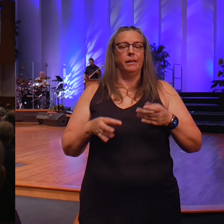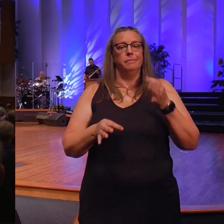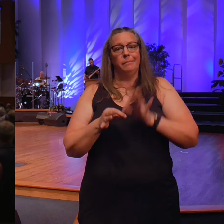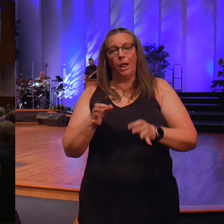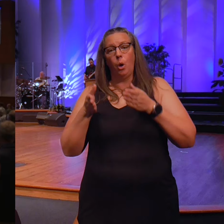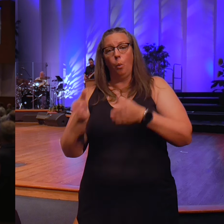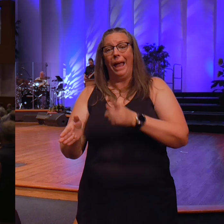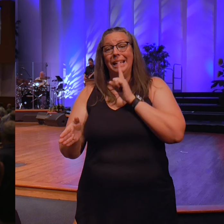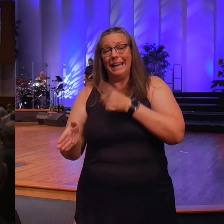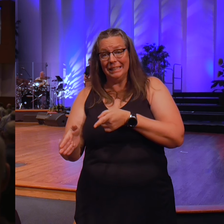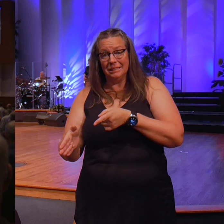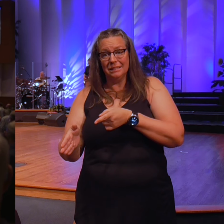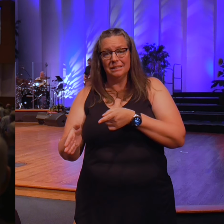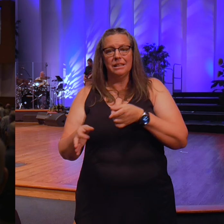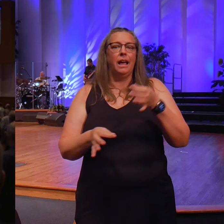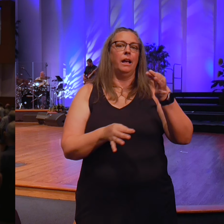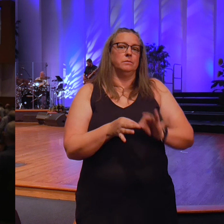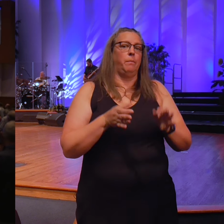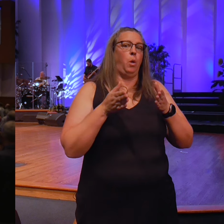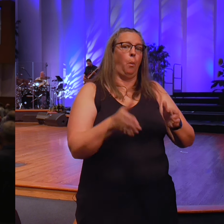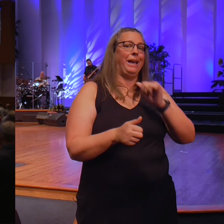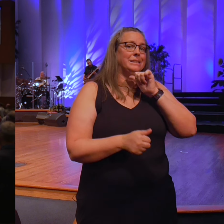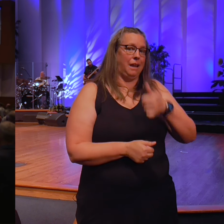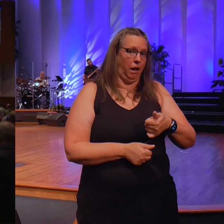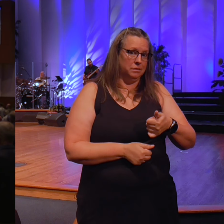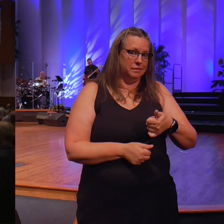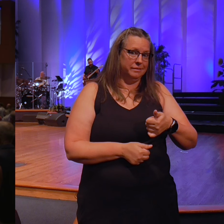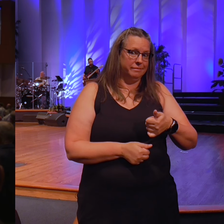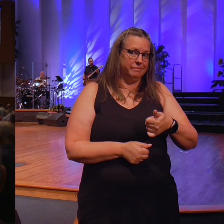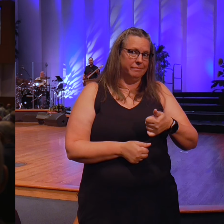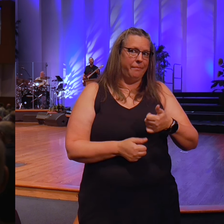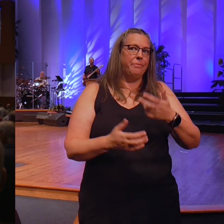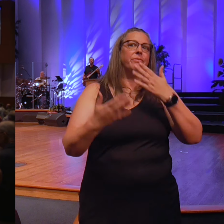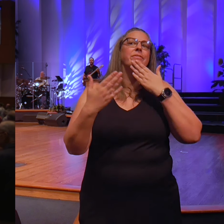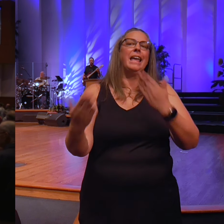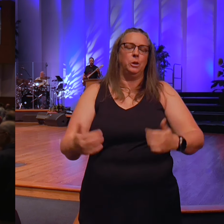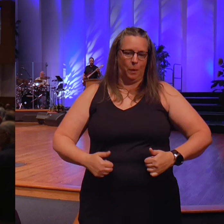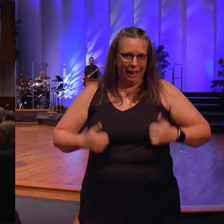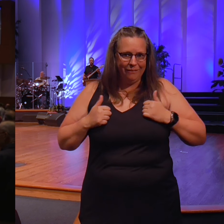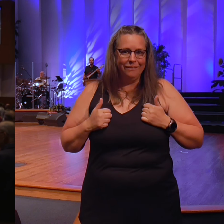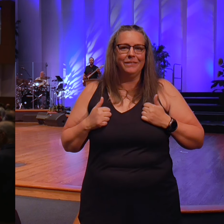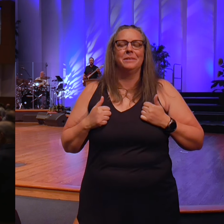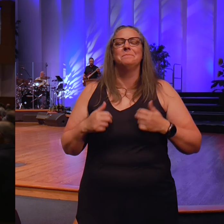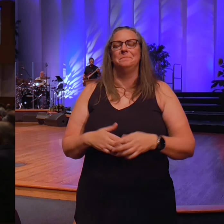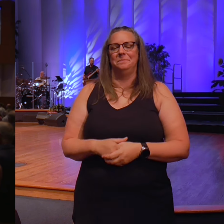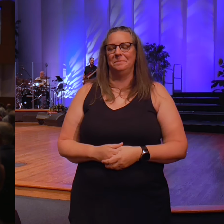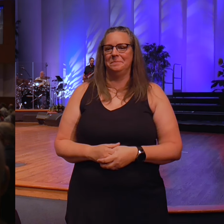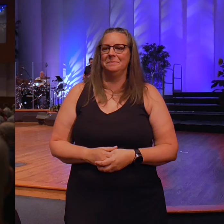way that it is, and just the way that it is not. Thank you, life.